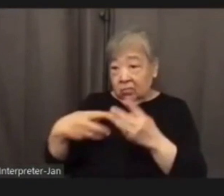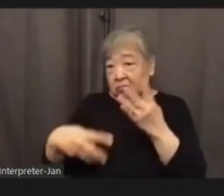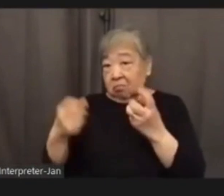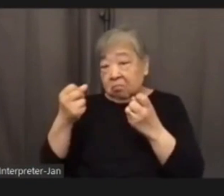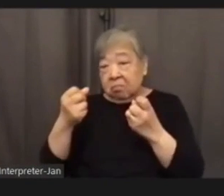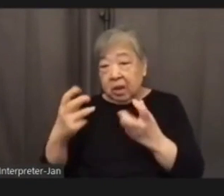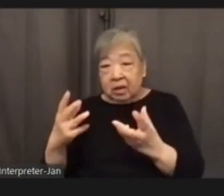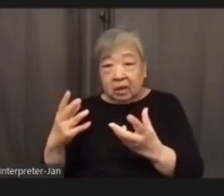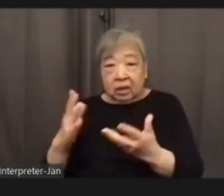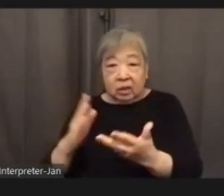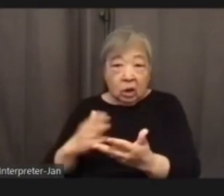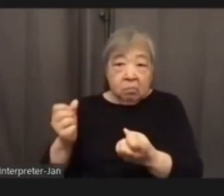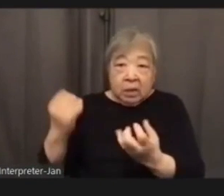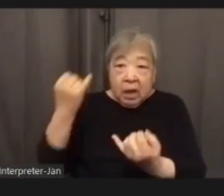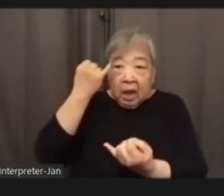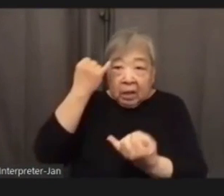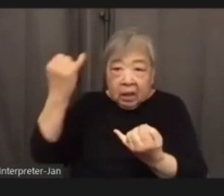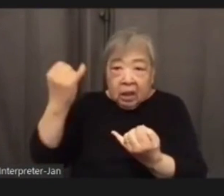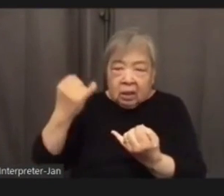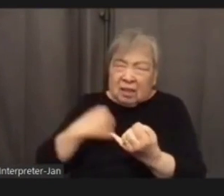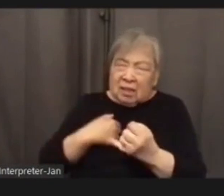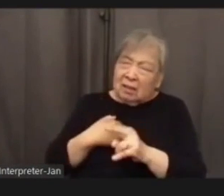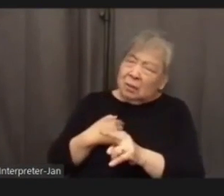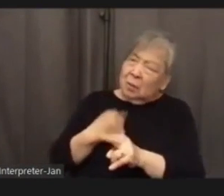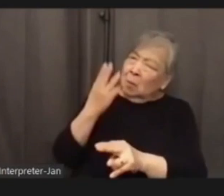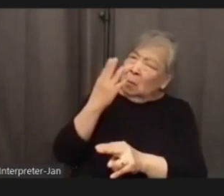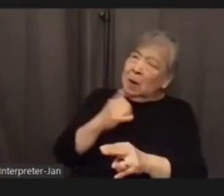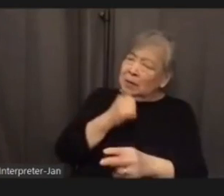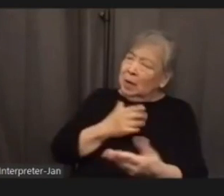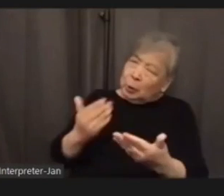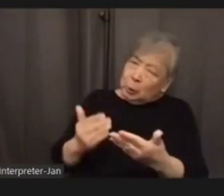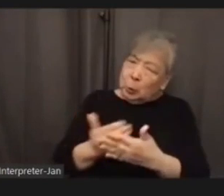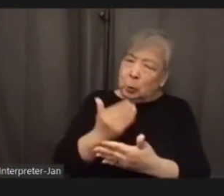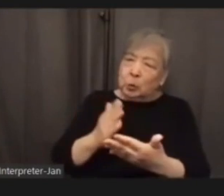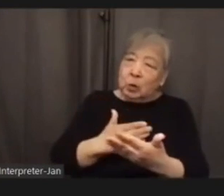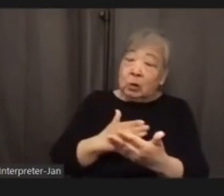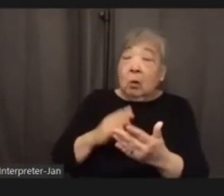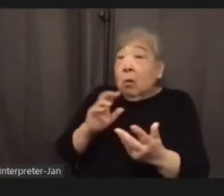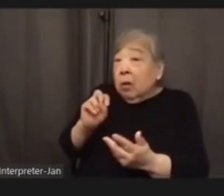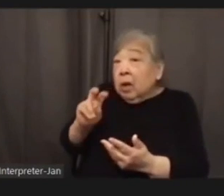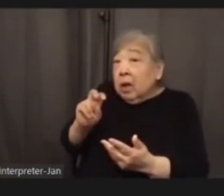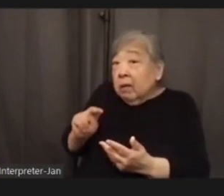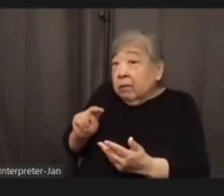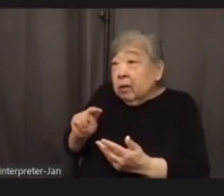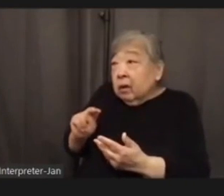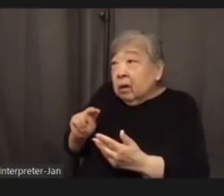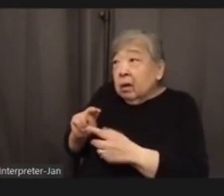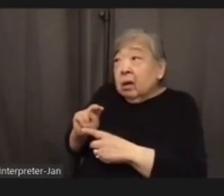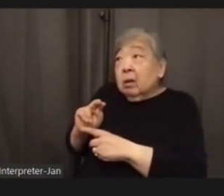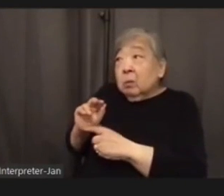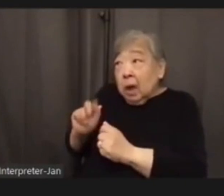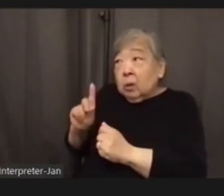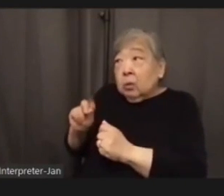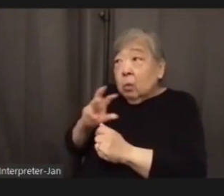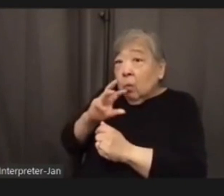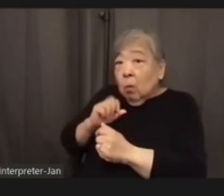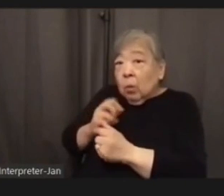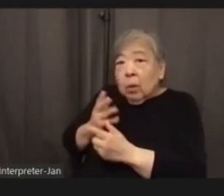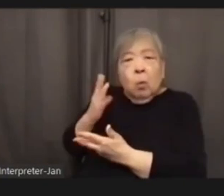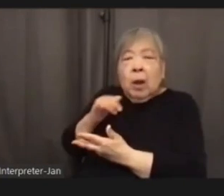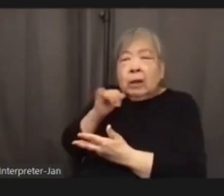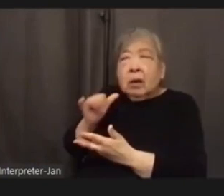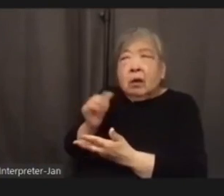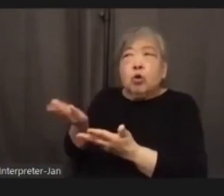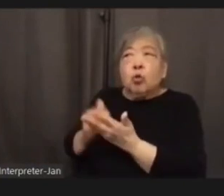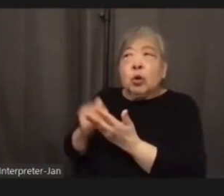then why aren't we doing new stuff? Why aren't we doing, or even if we do old stuff, let's reimagine it, you know? And Derek